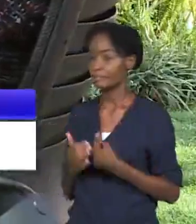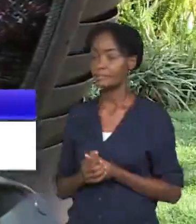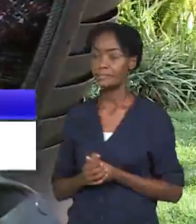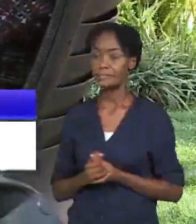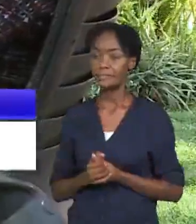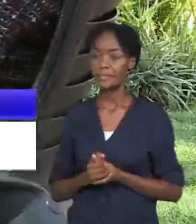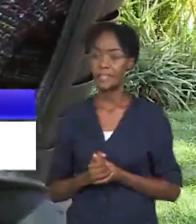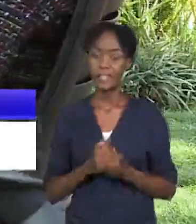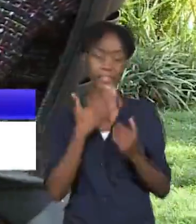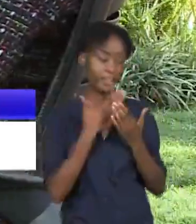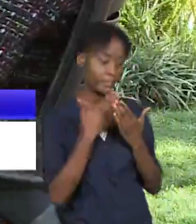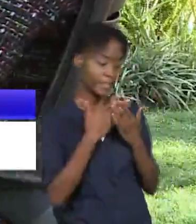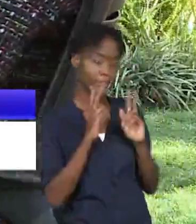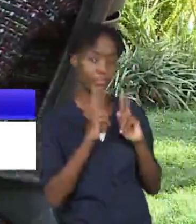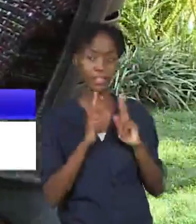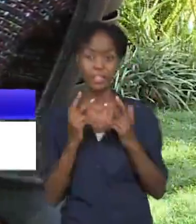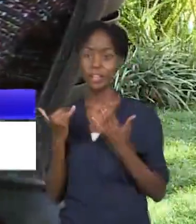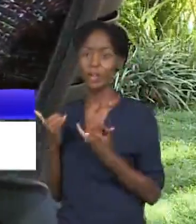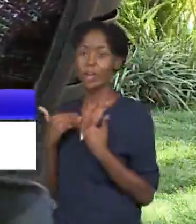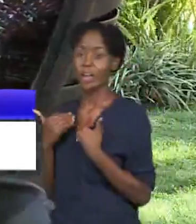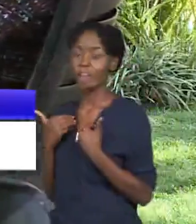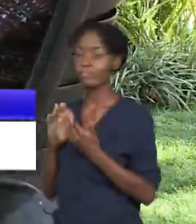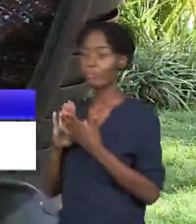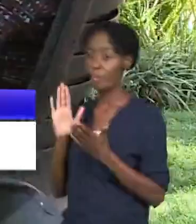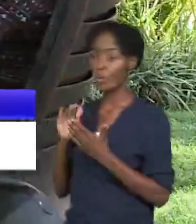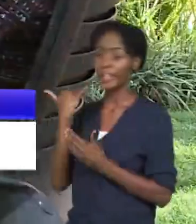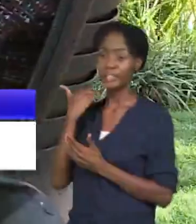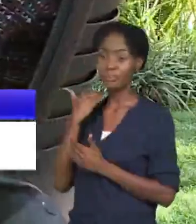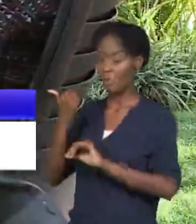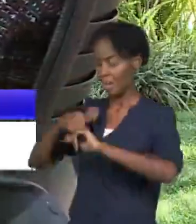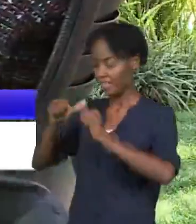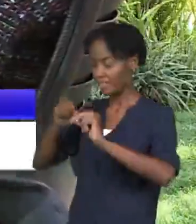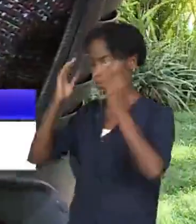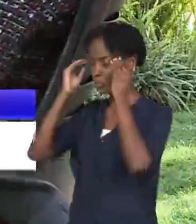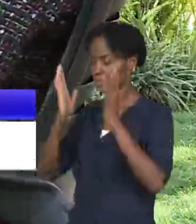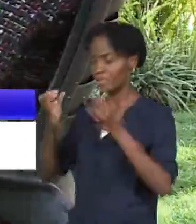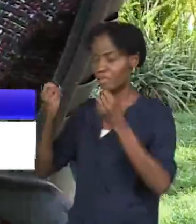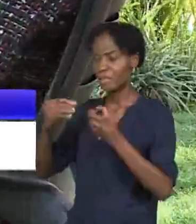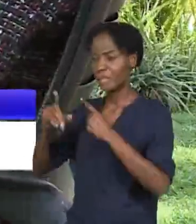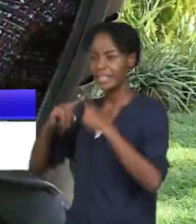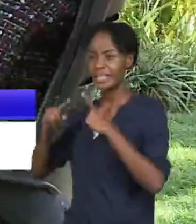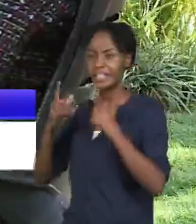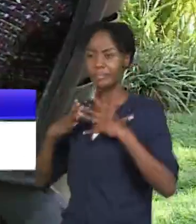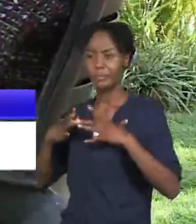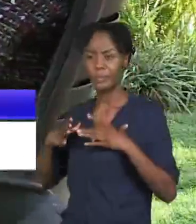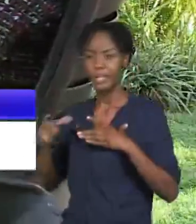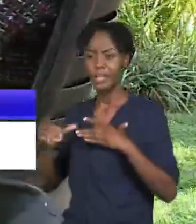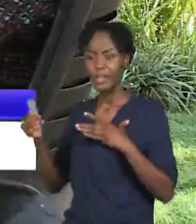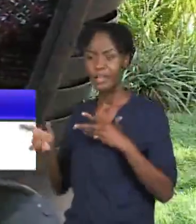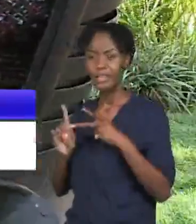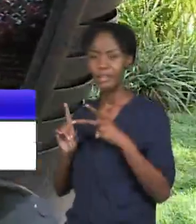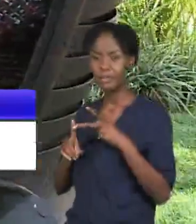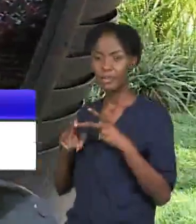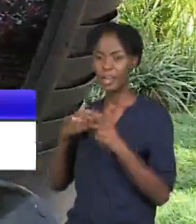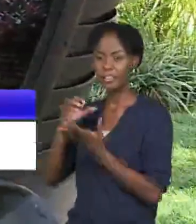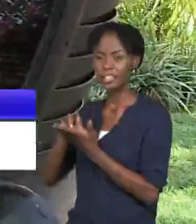TV. so much. And we've seen the sudden increase in crime cases among students, and also we have witnessed